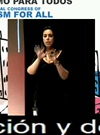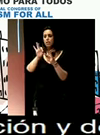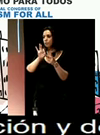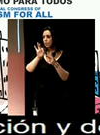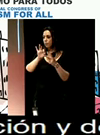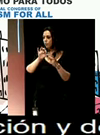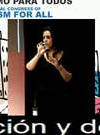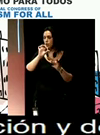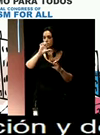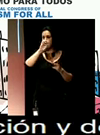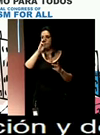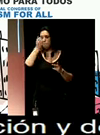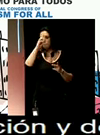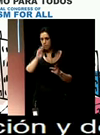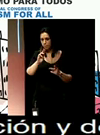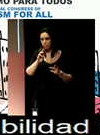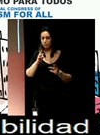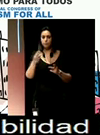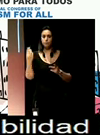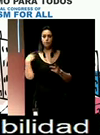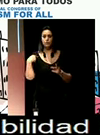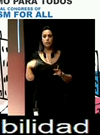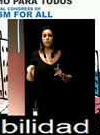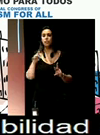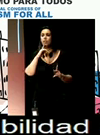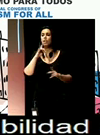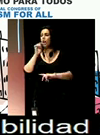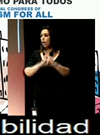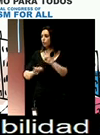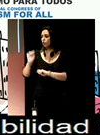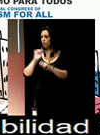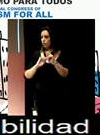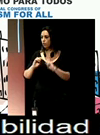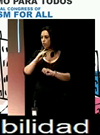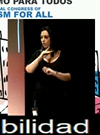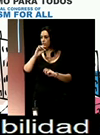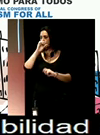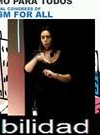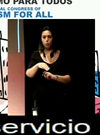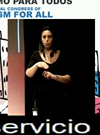And then I'm going to talk about the setup service. The foundation is that